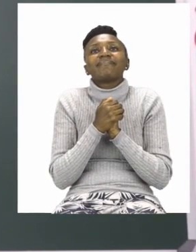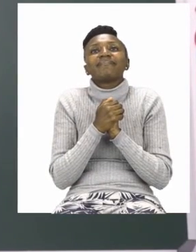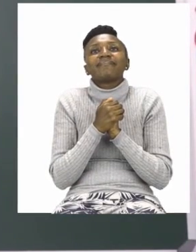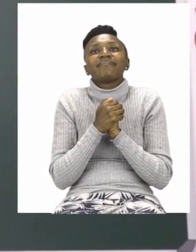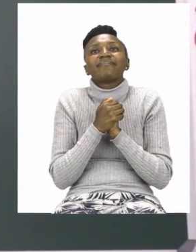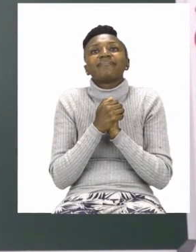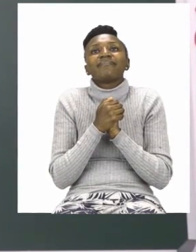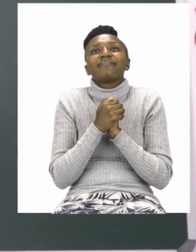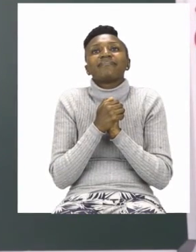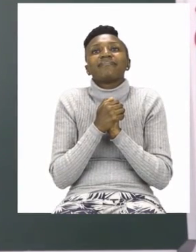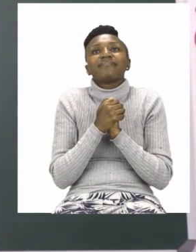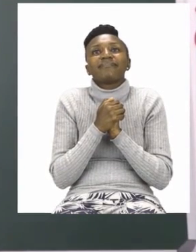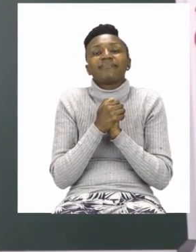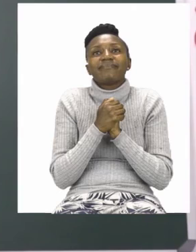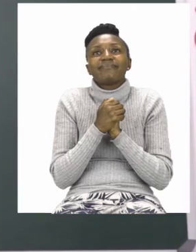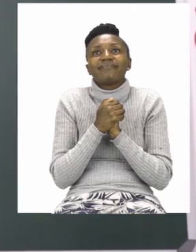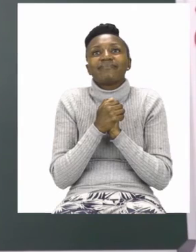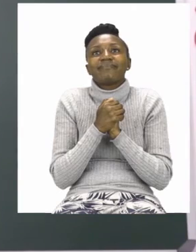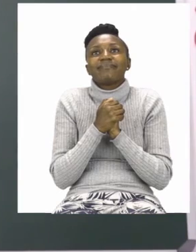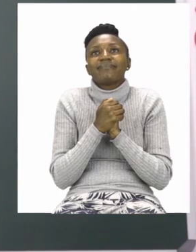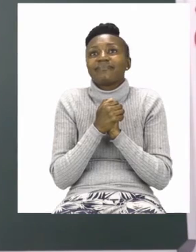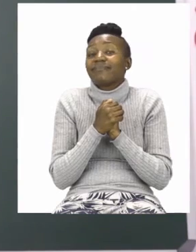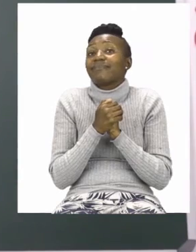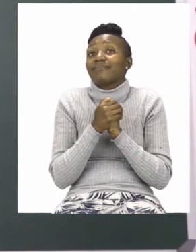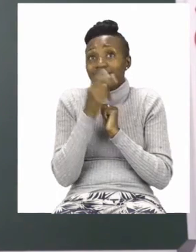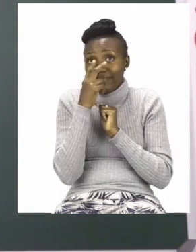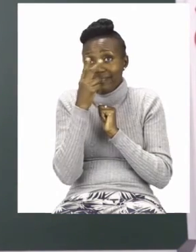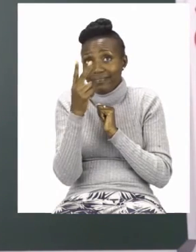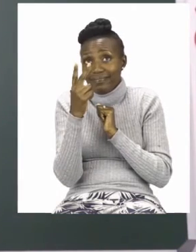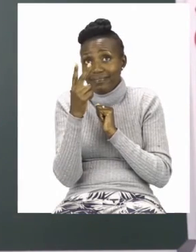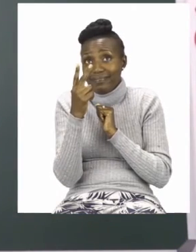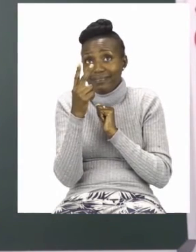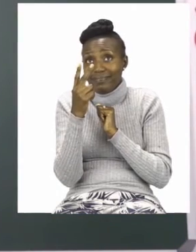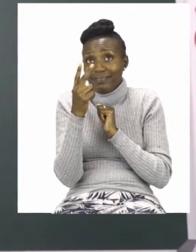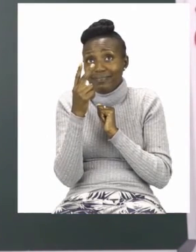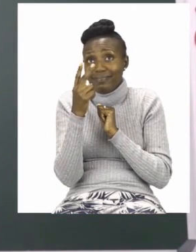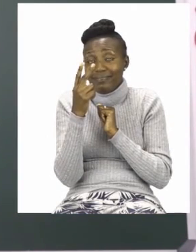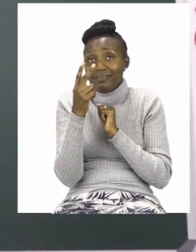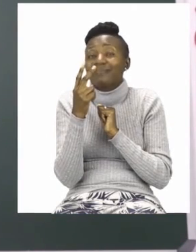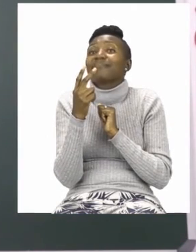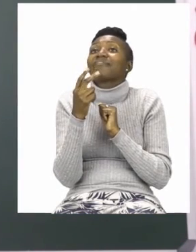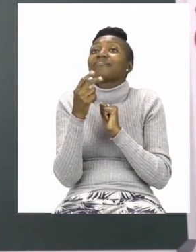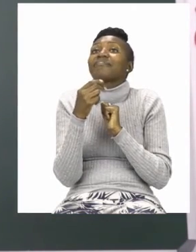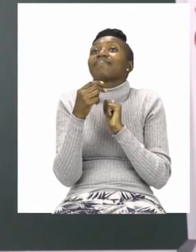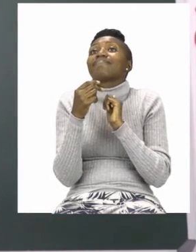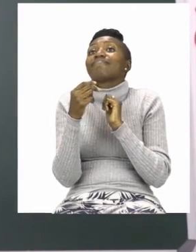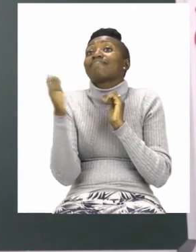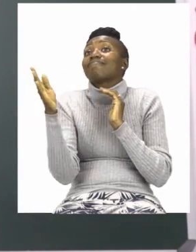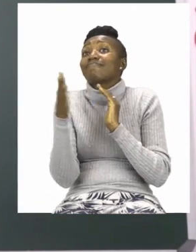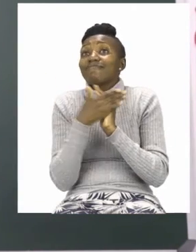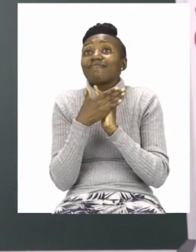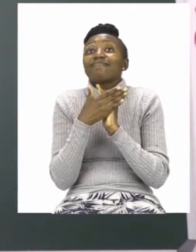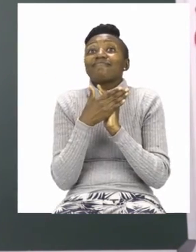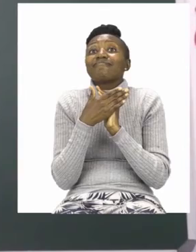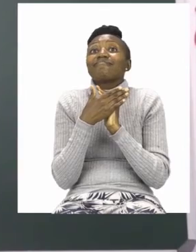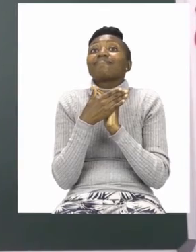depends on which materials I'm using. Now as you can see, my door has wide spaces here. So this is where I'm going